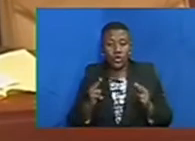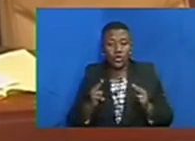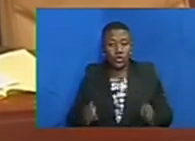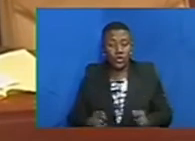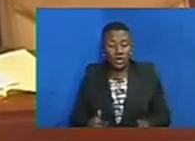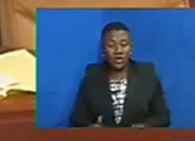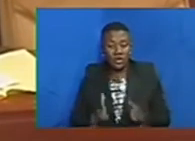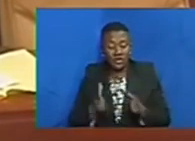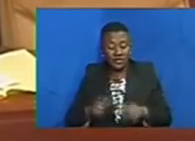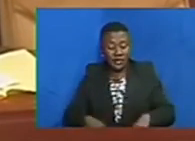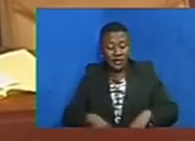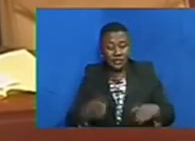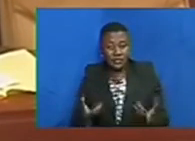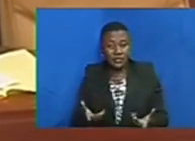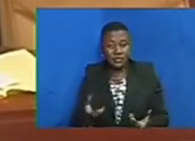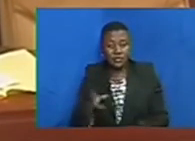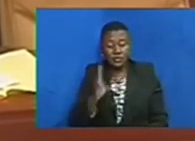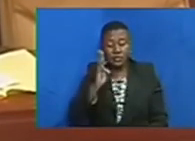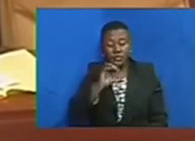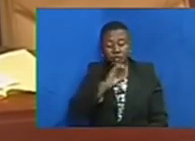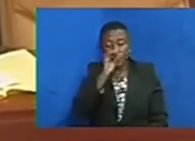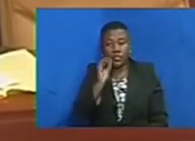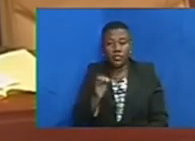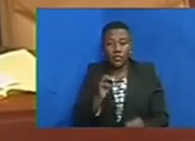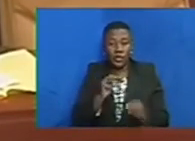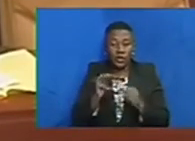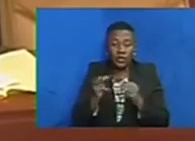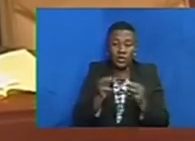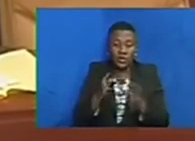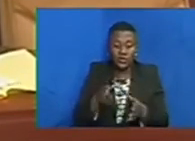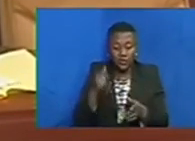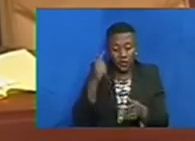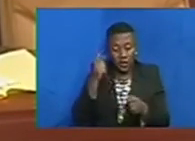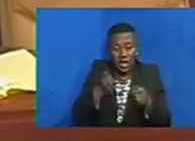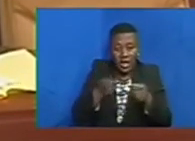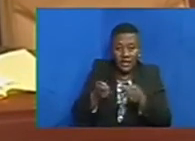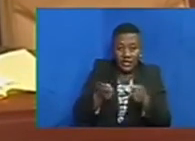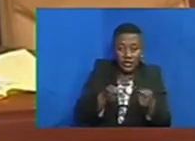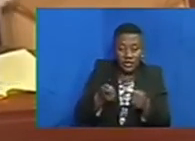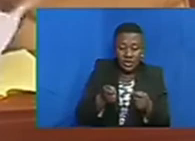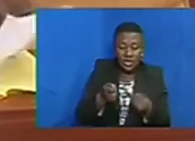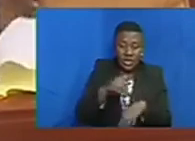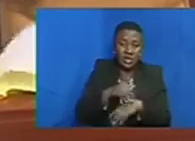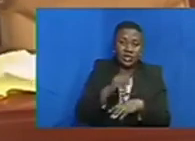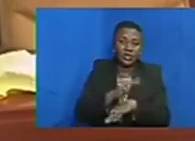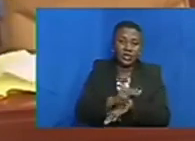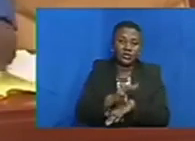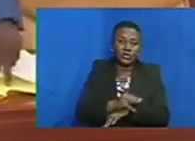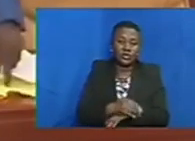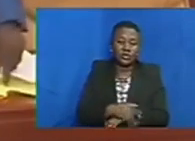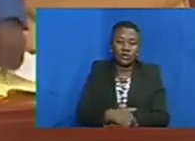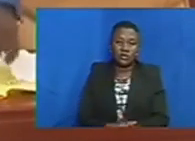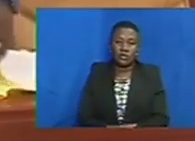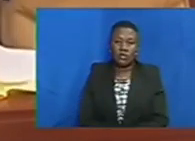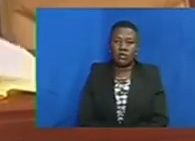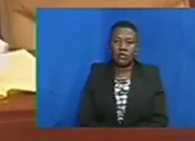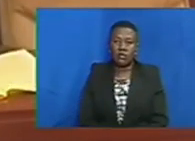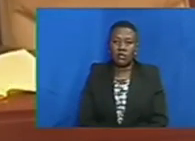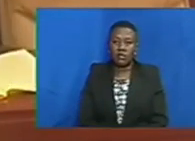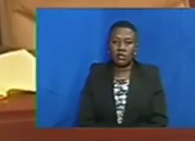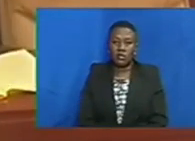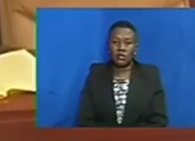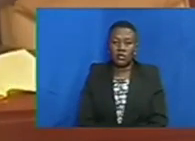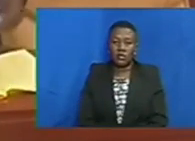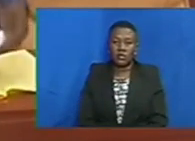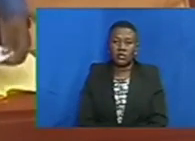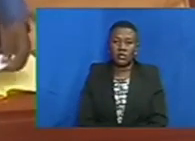deficit, and 10% for the management of the effective administration of the ministry. Mr.